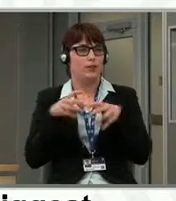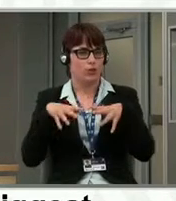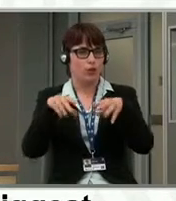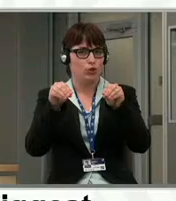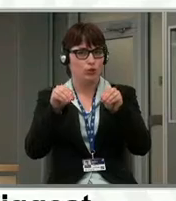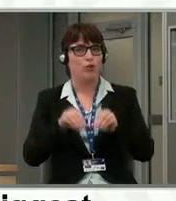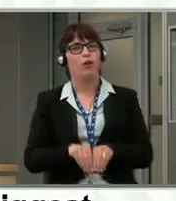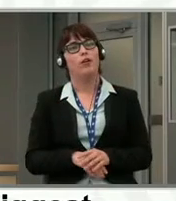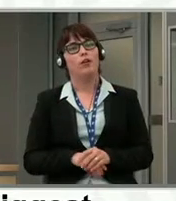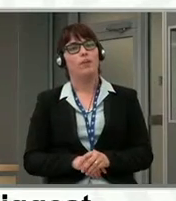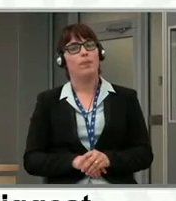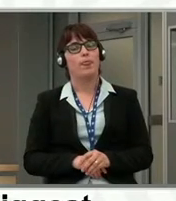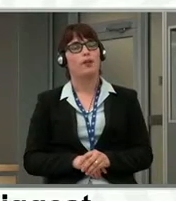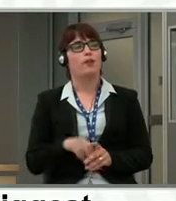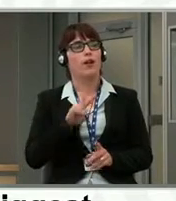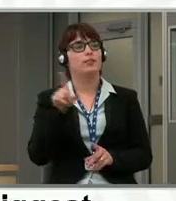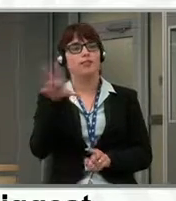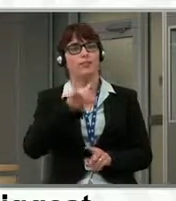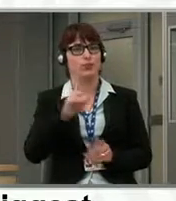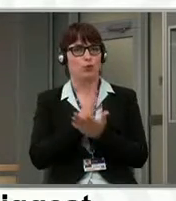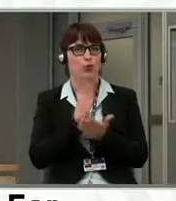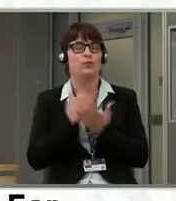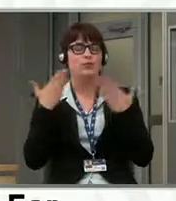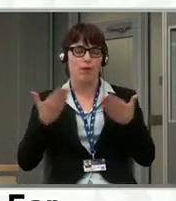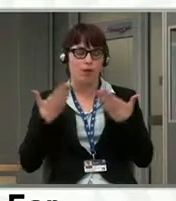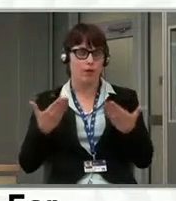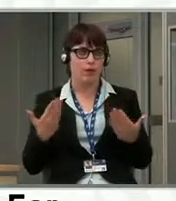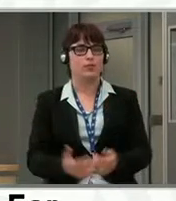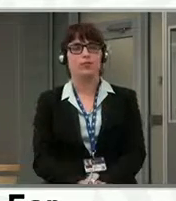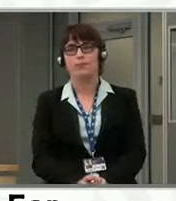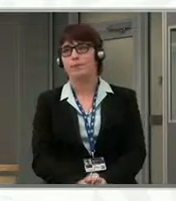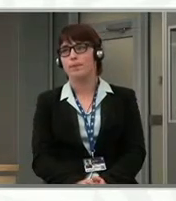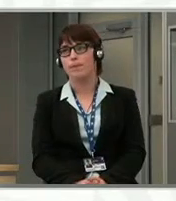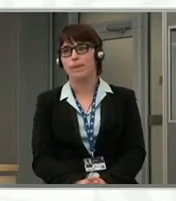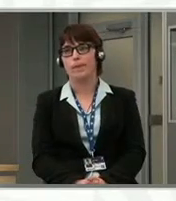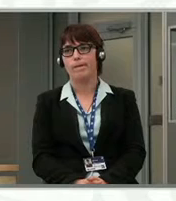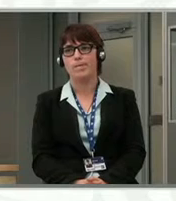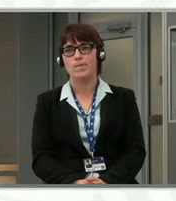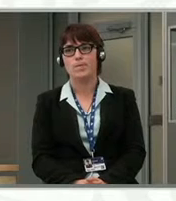team for everything they've done. Thank you.